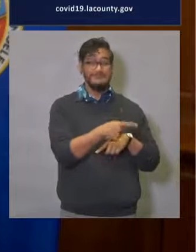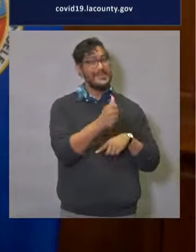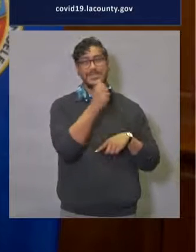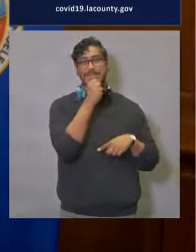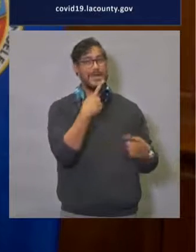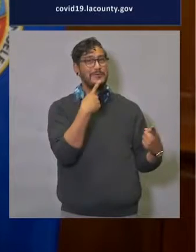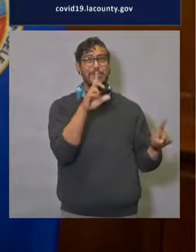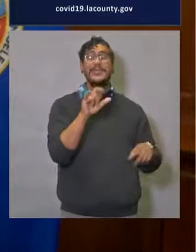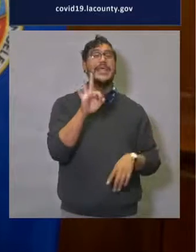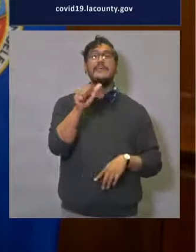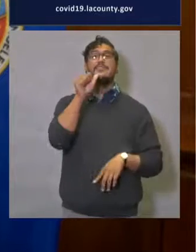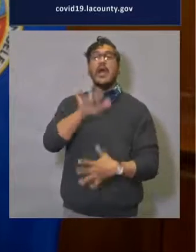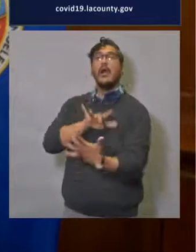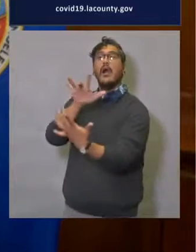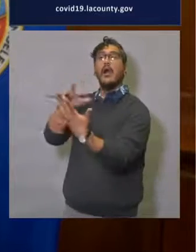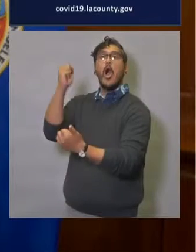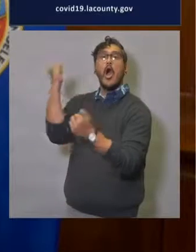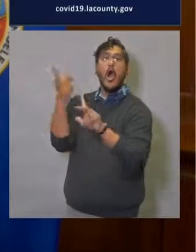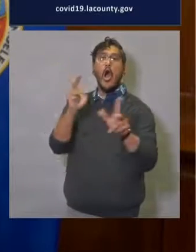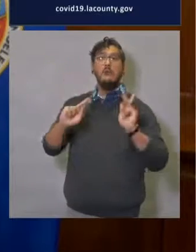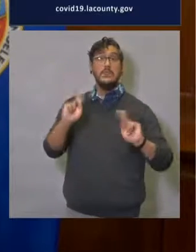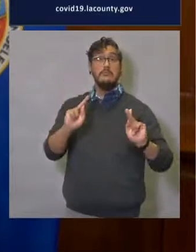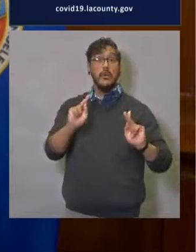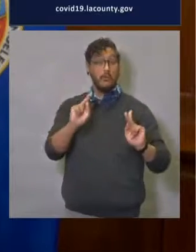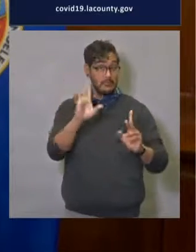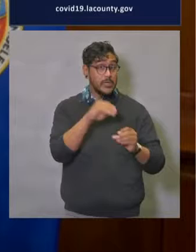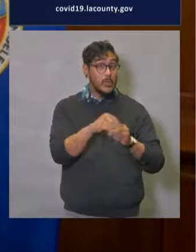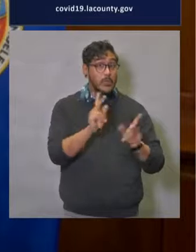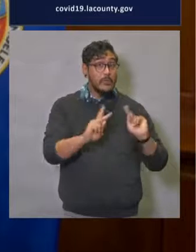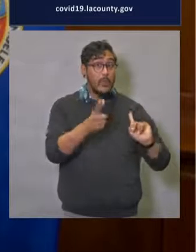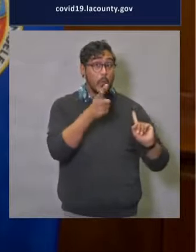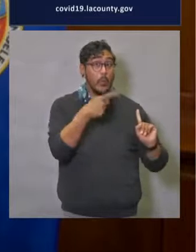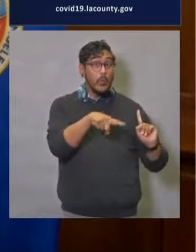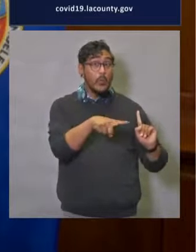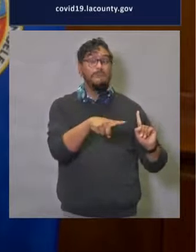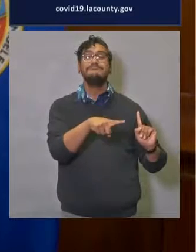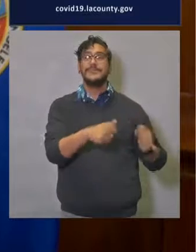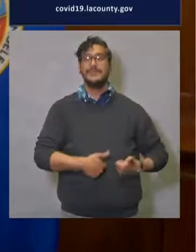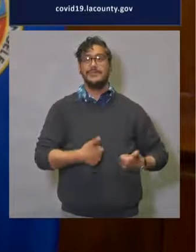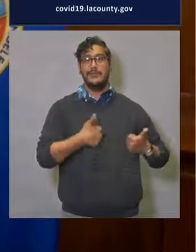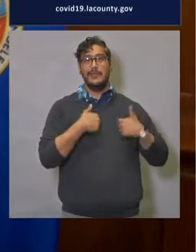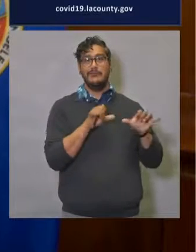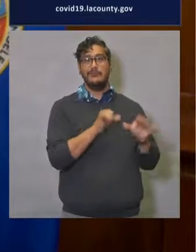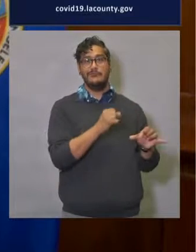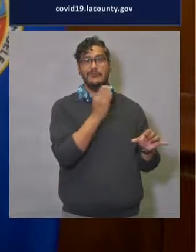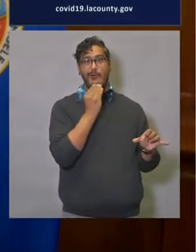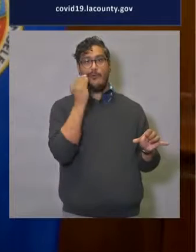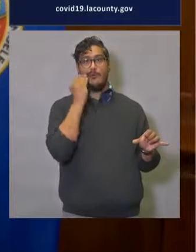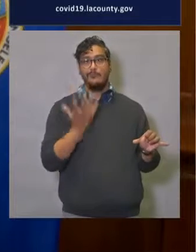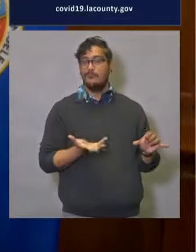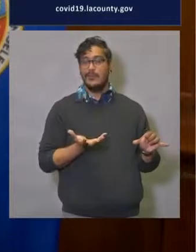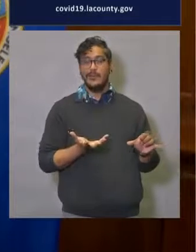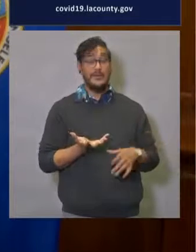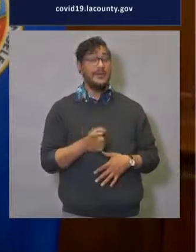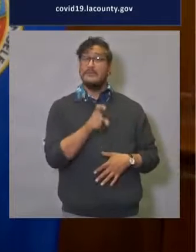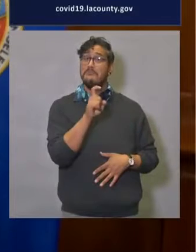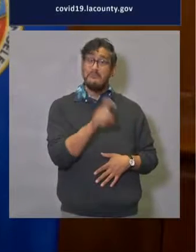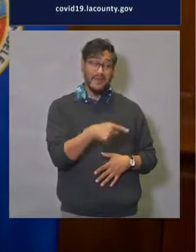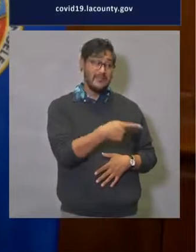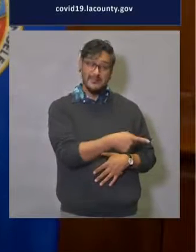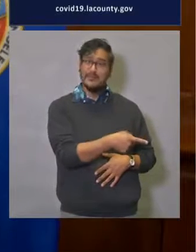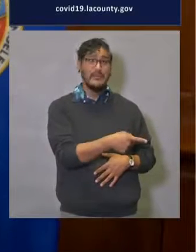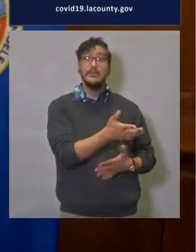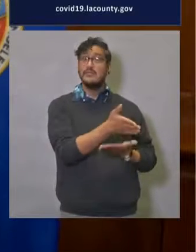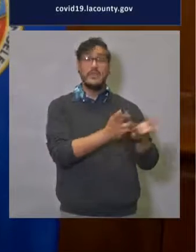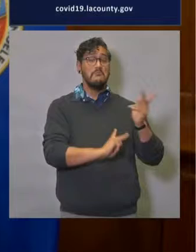everyone, including those homebound residents. We must make greater efforts to reach those who are eligible but can't access